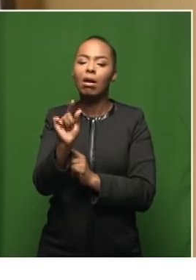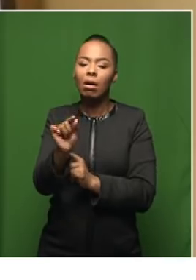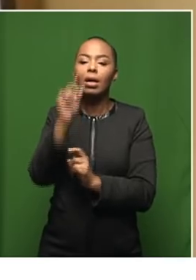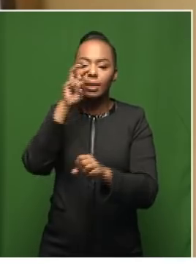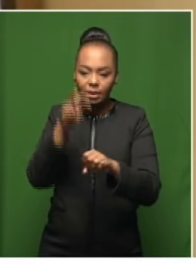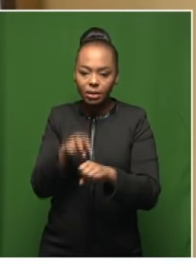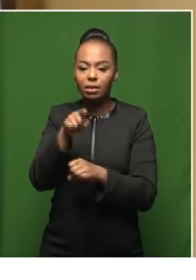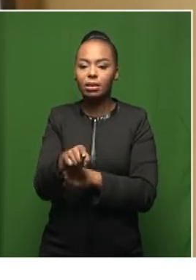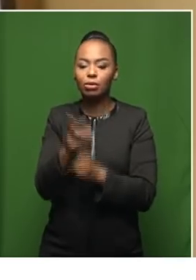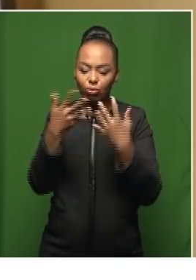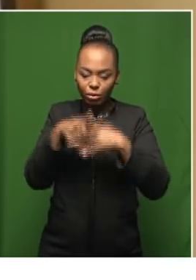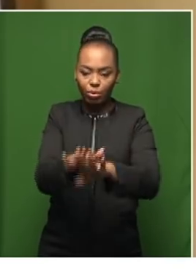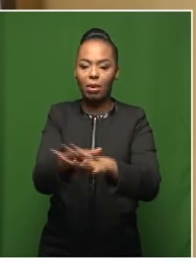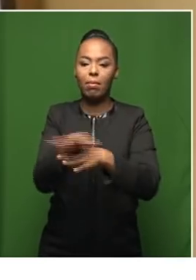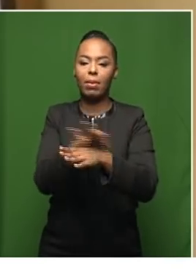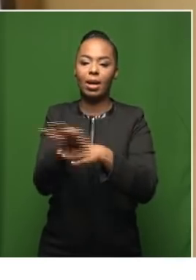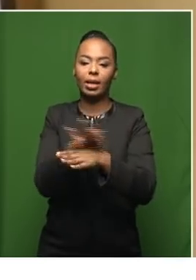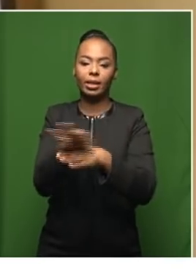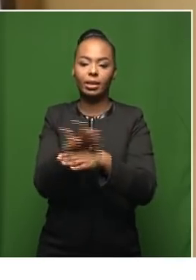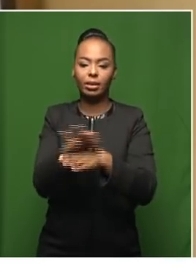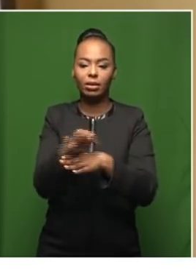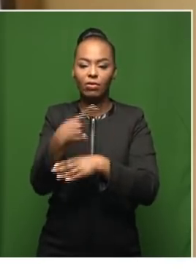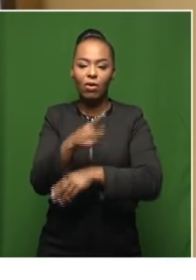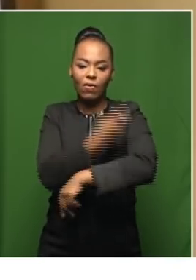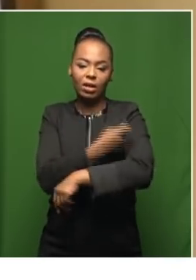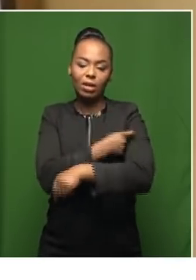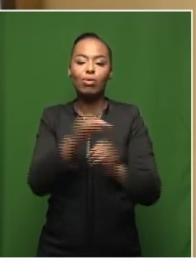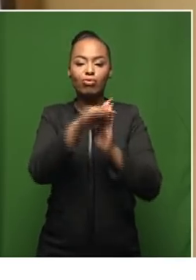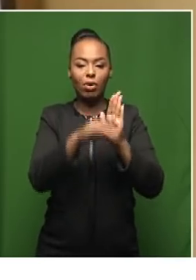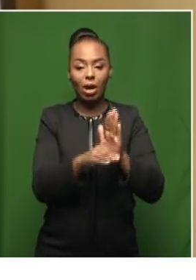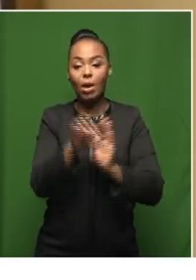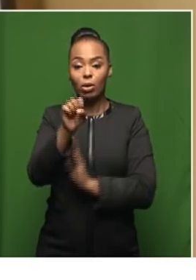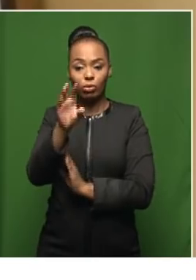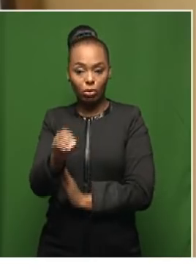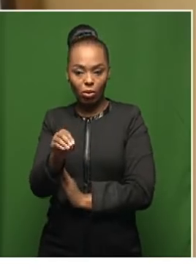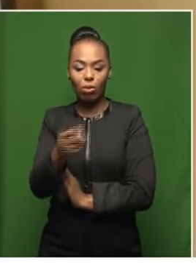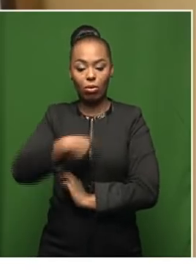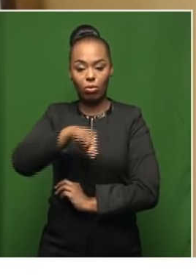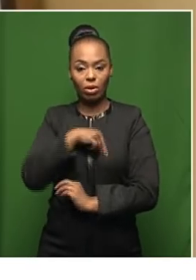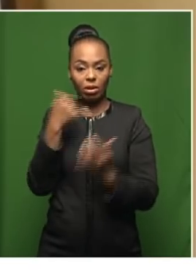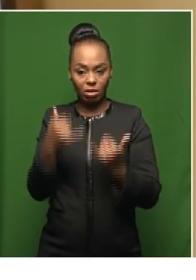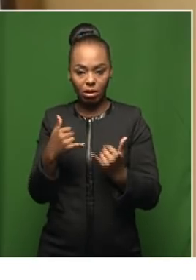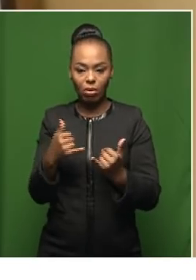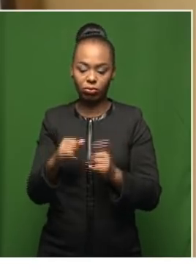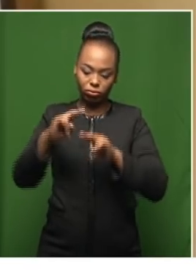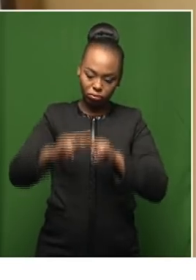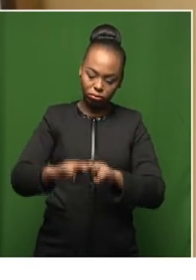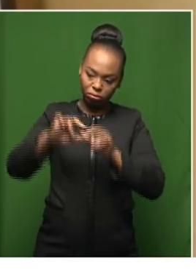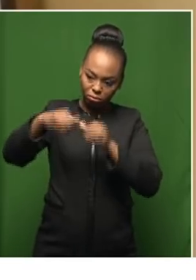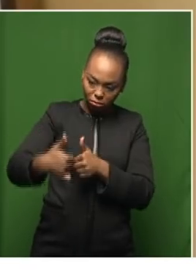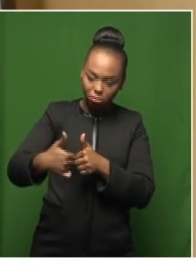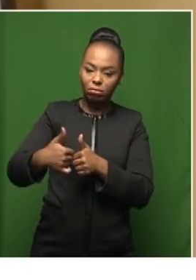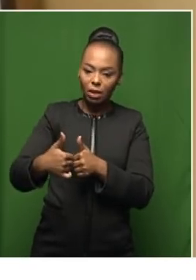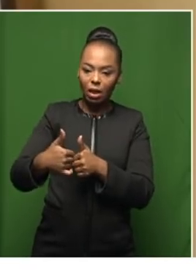refine an implementation plan for the vaccination program. So we then set up in the department a number